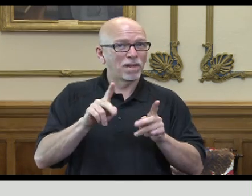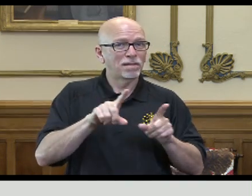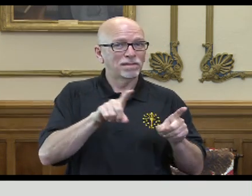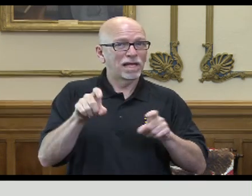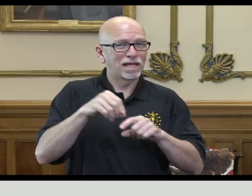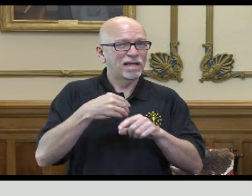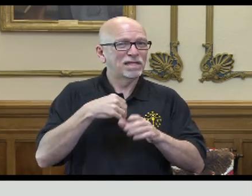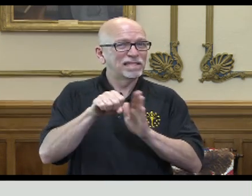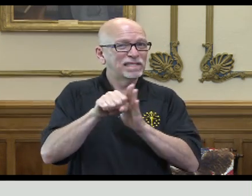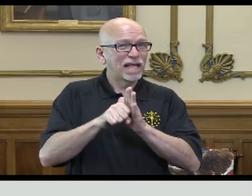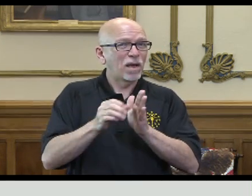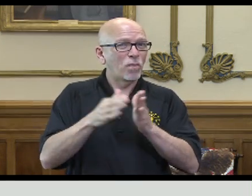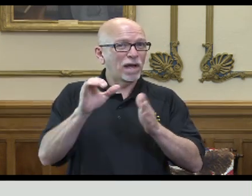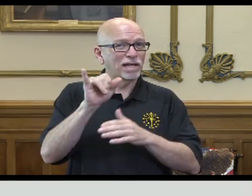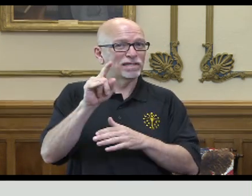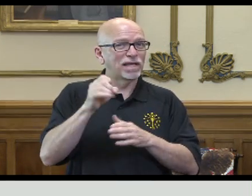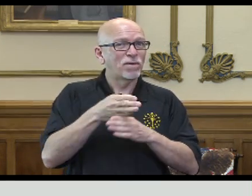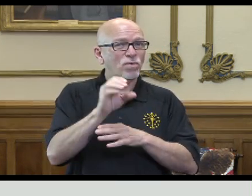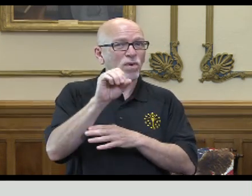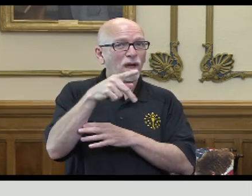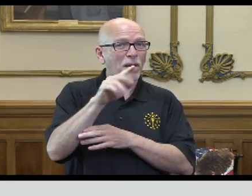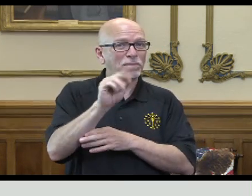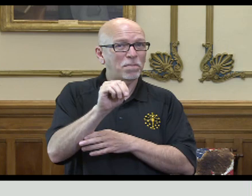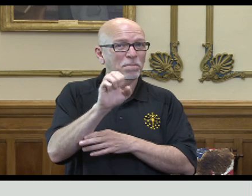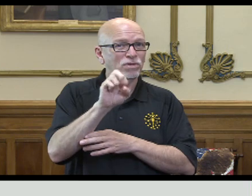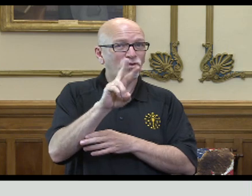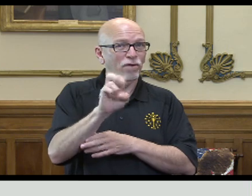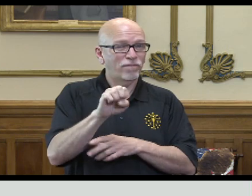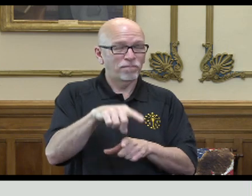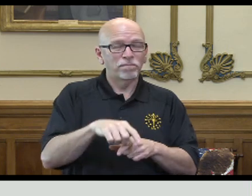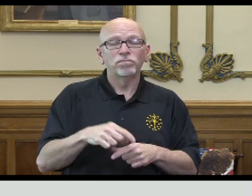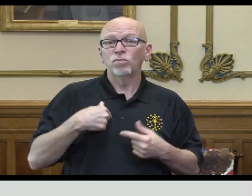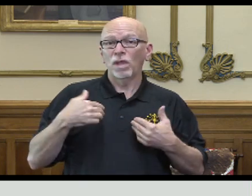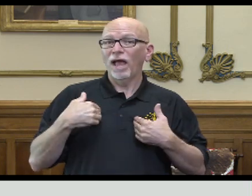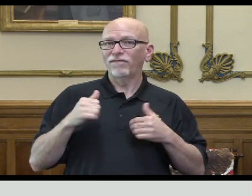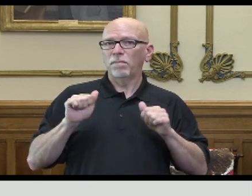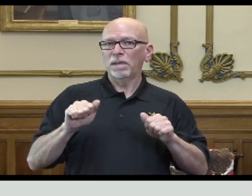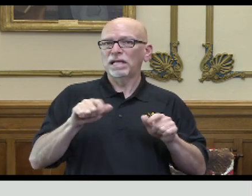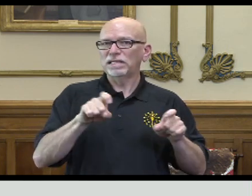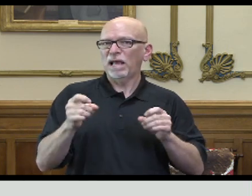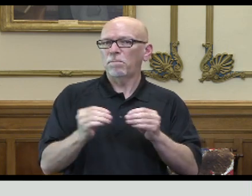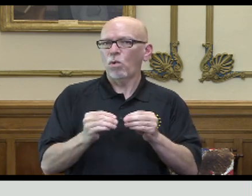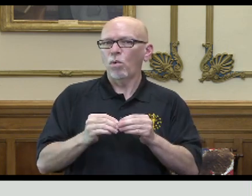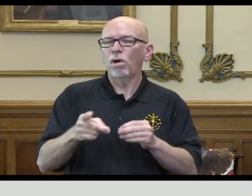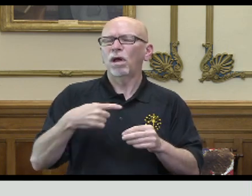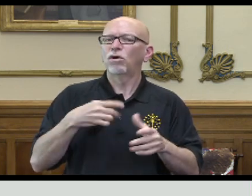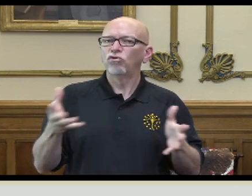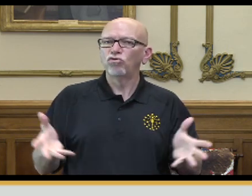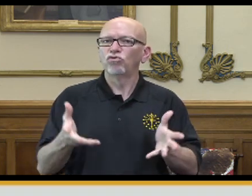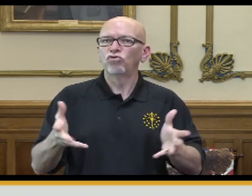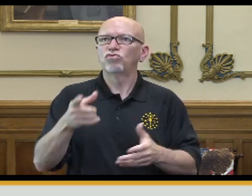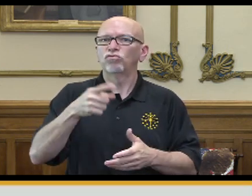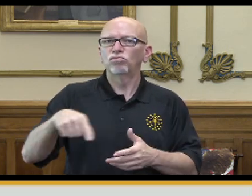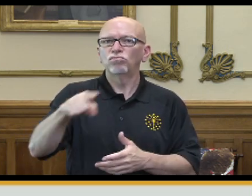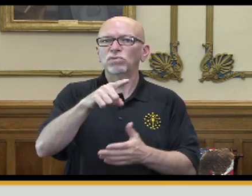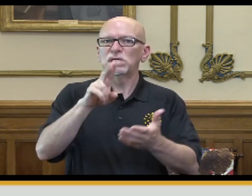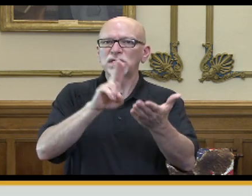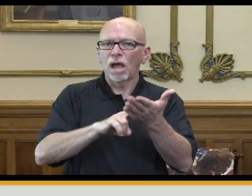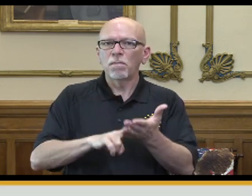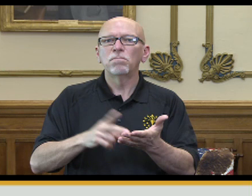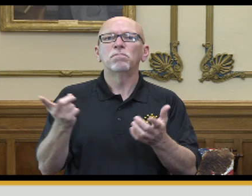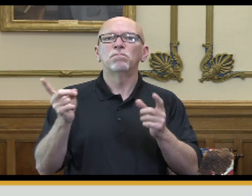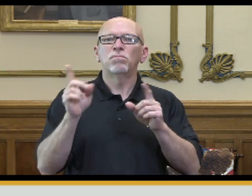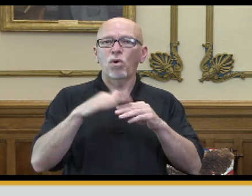at our statewide sites through OptumServe. We have the capacity to test more, and I encourage you to register at